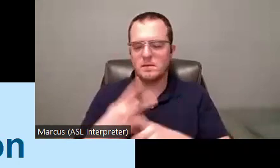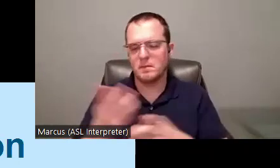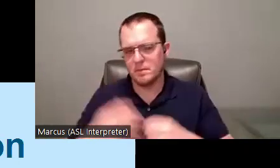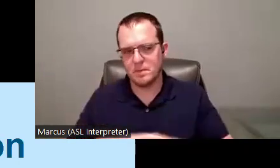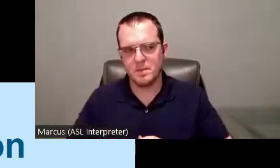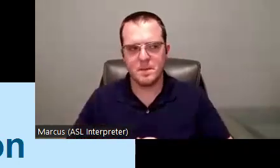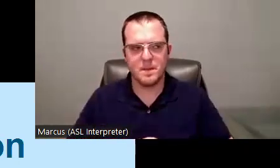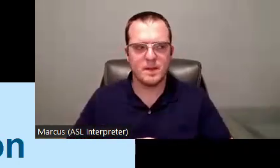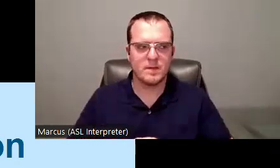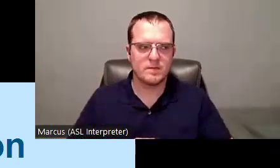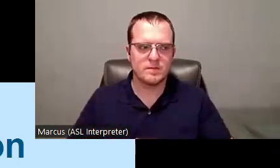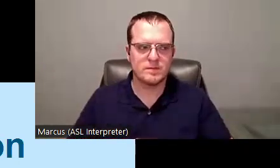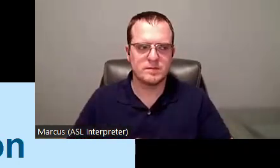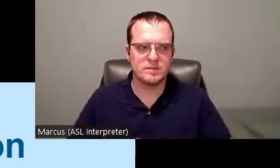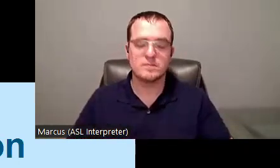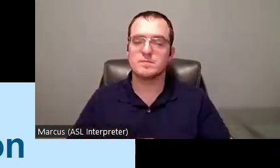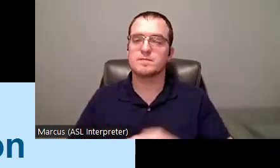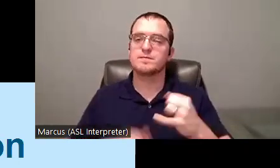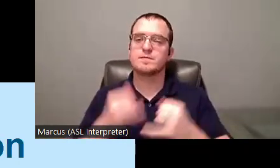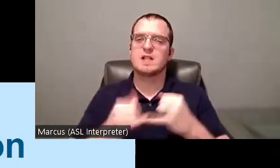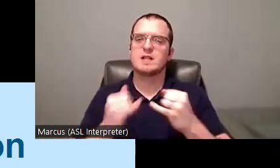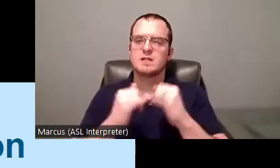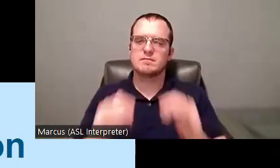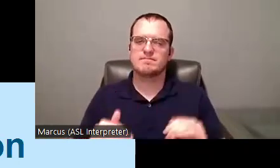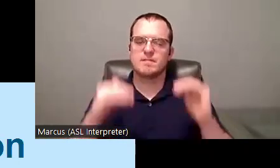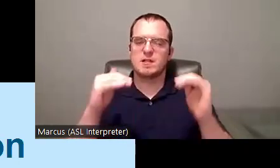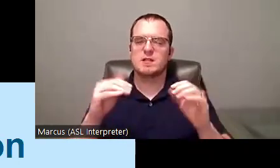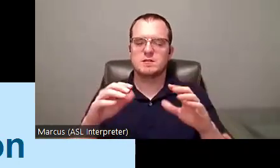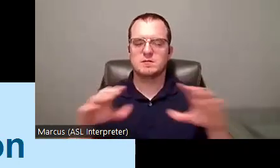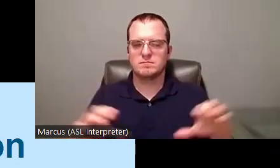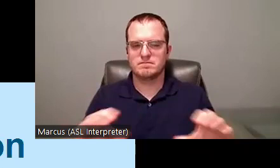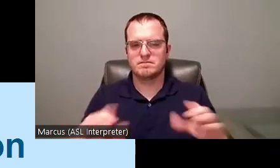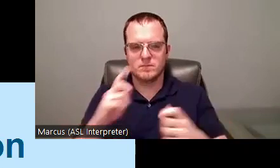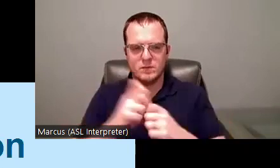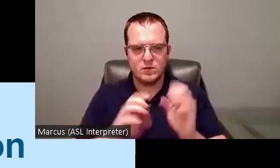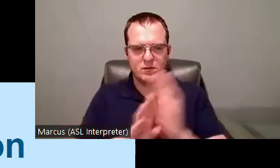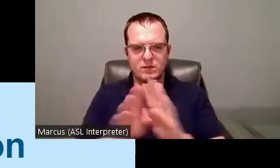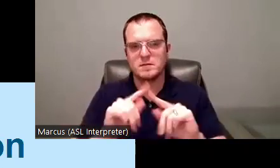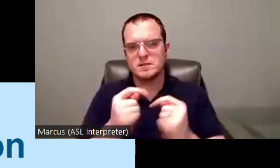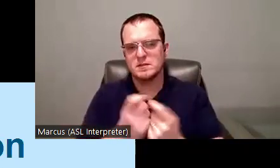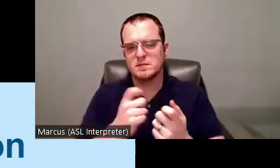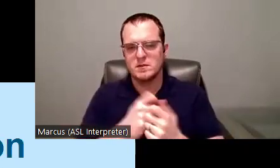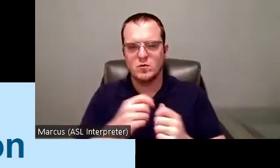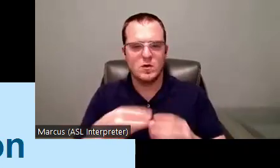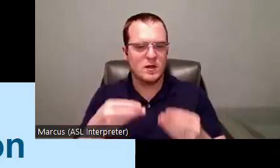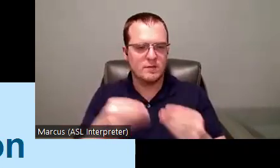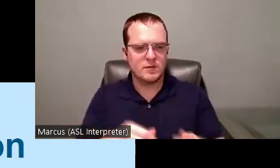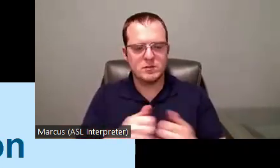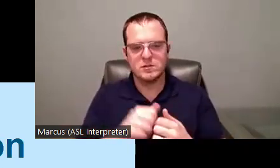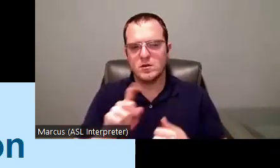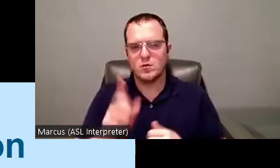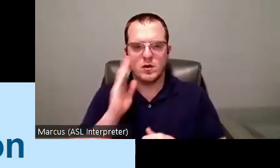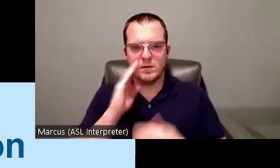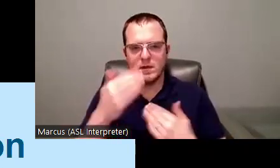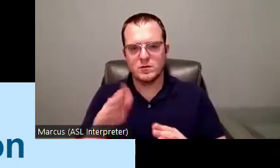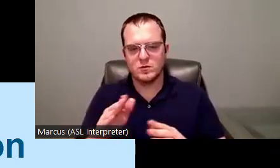then lastly, enhanced measures to ensure that development teams that are looking to combine efficiency or one-bedroom units